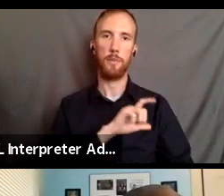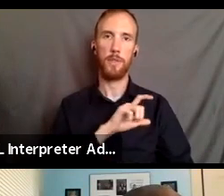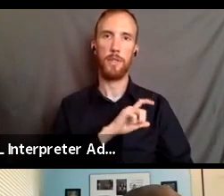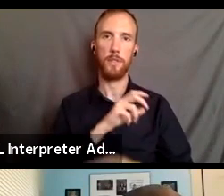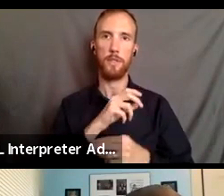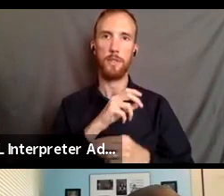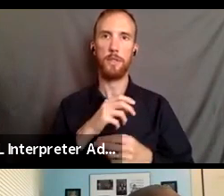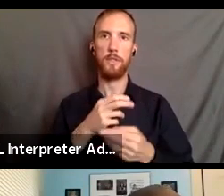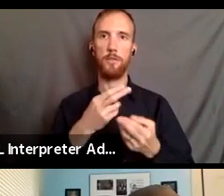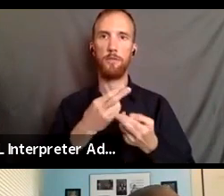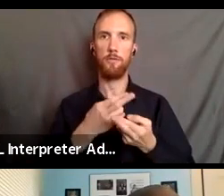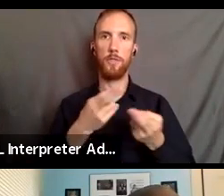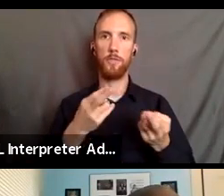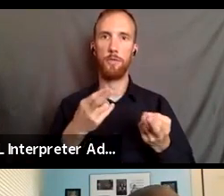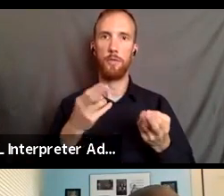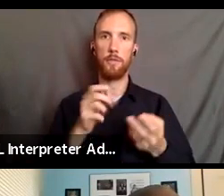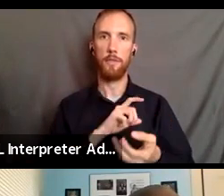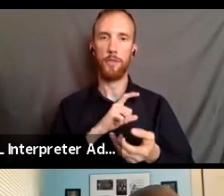is there a motion